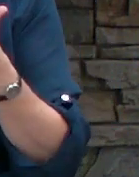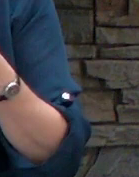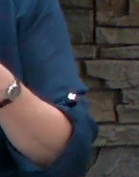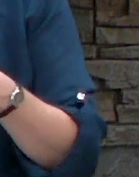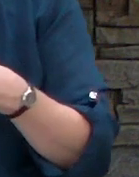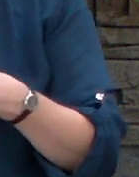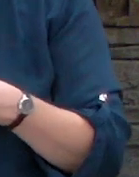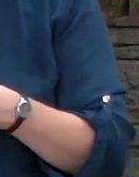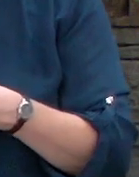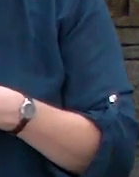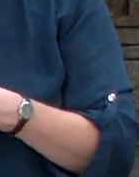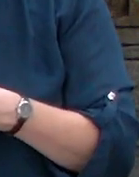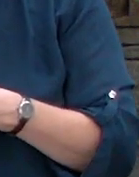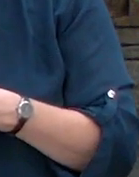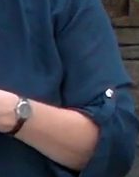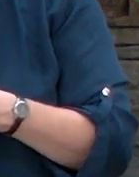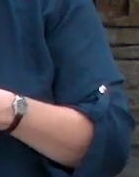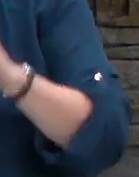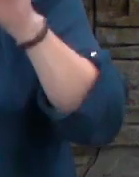October,